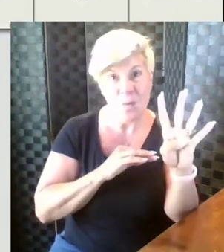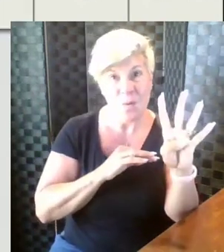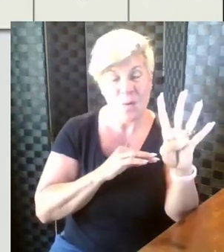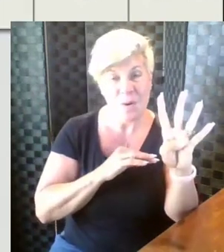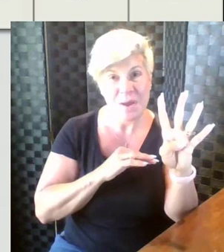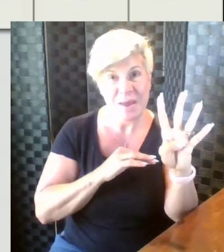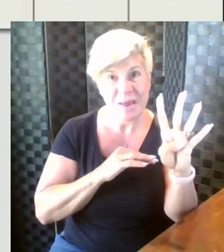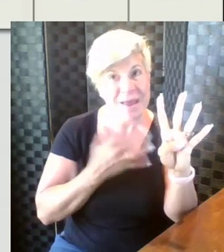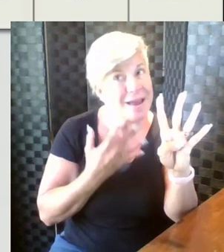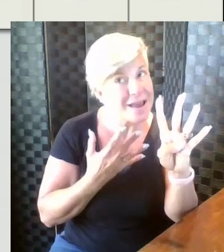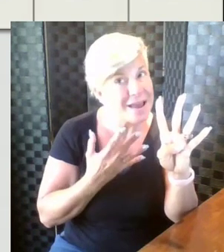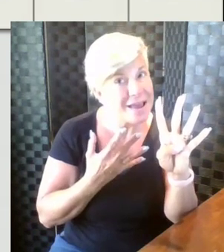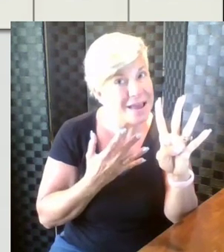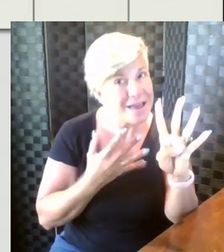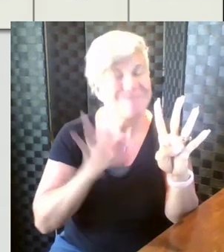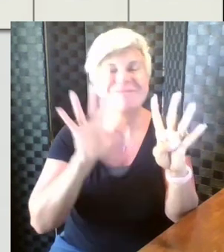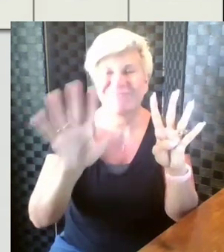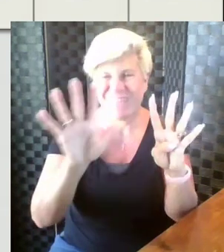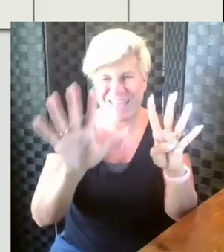4,